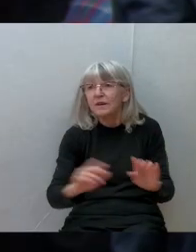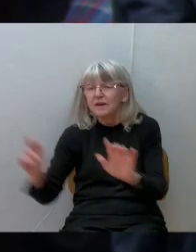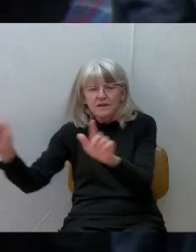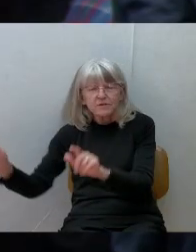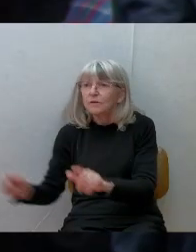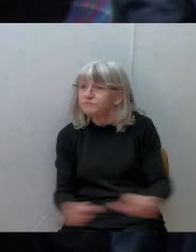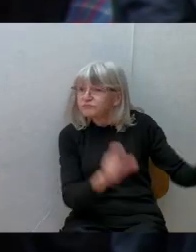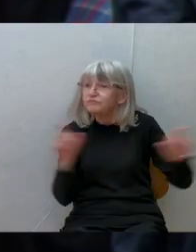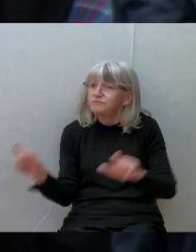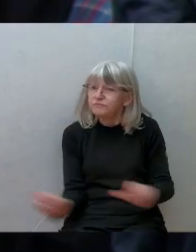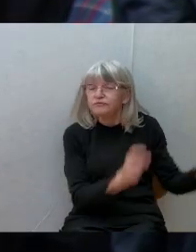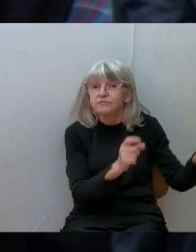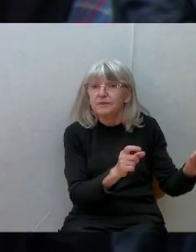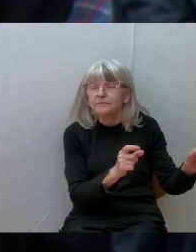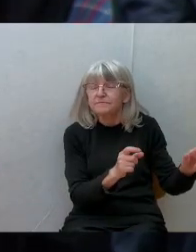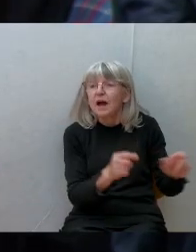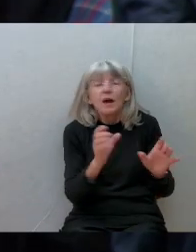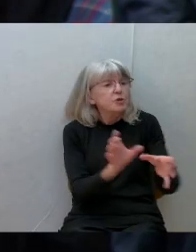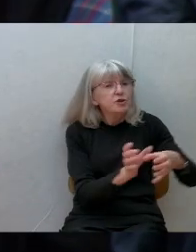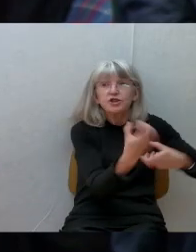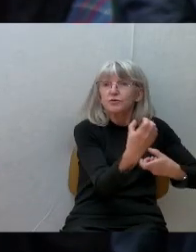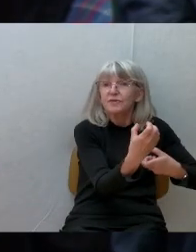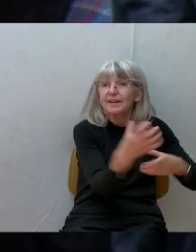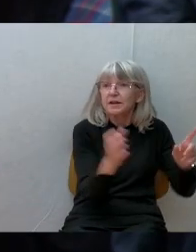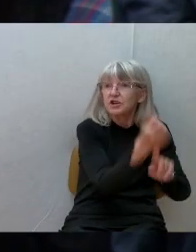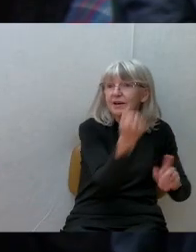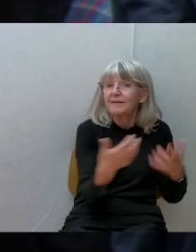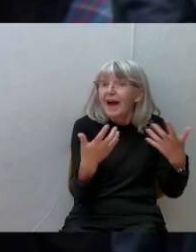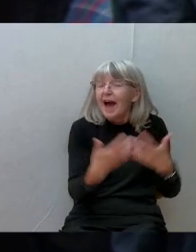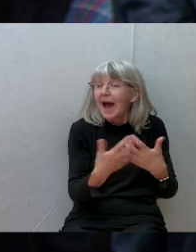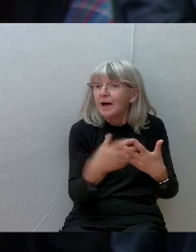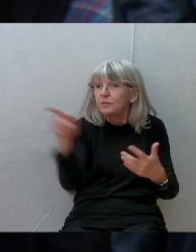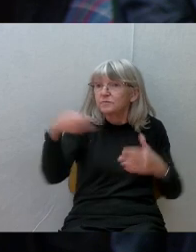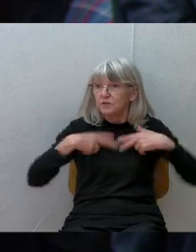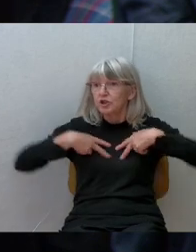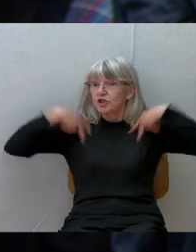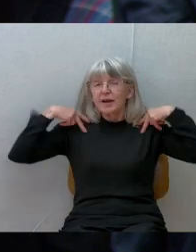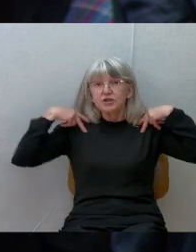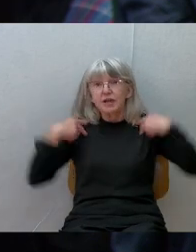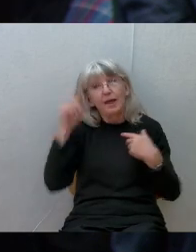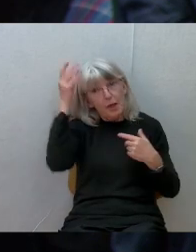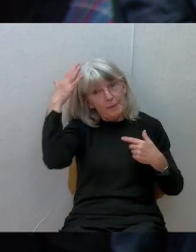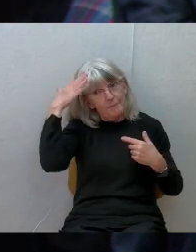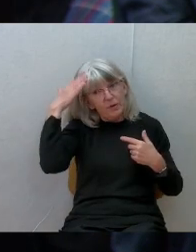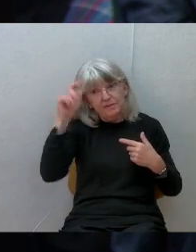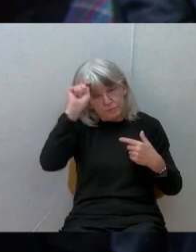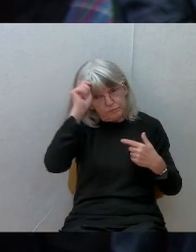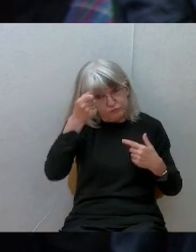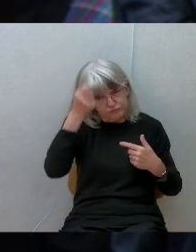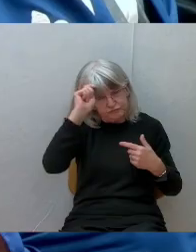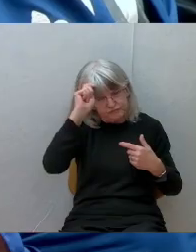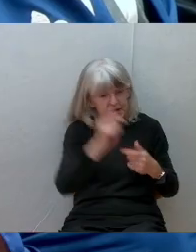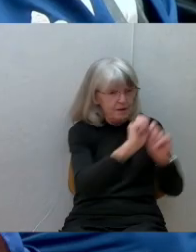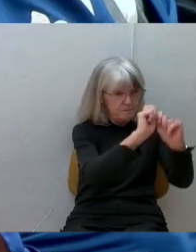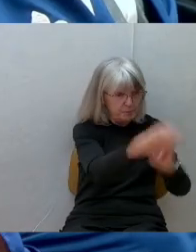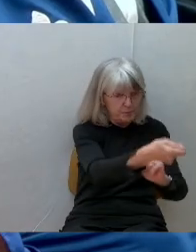get your degree by being doffed by the Chancellor with the bonnet, with the Dundee bonnet. This Dundee